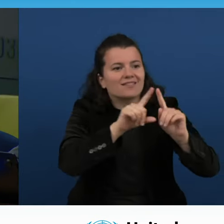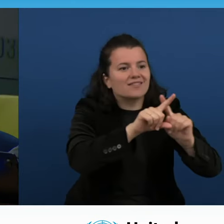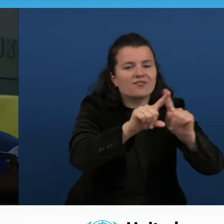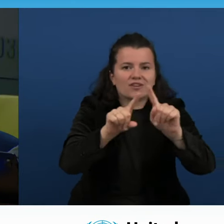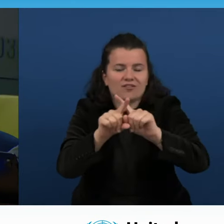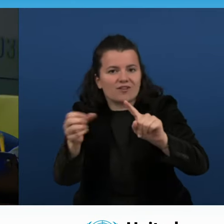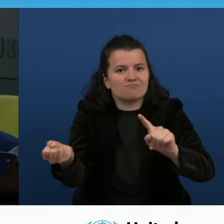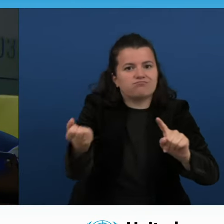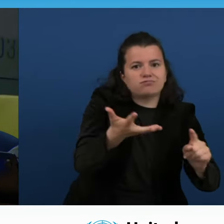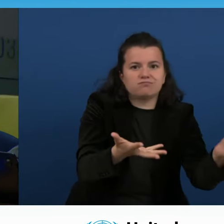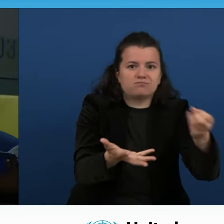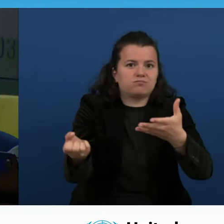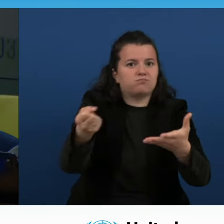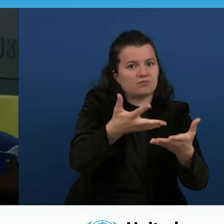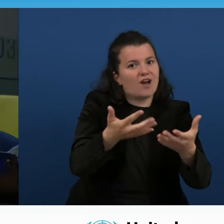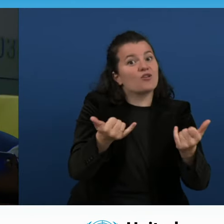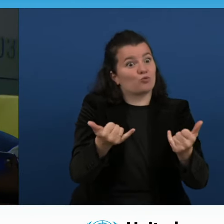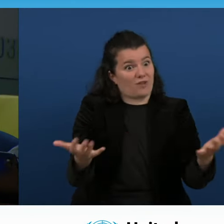inspire the rest of the world.